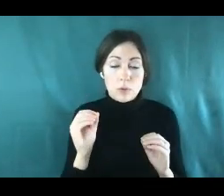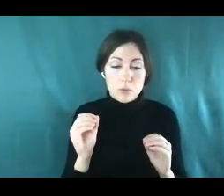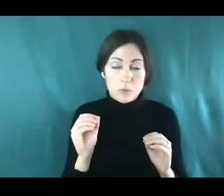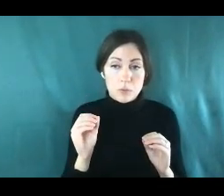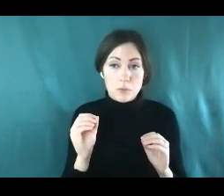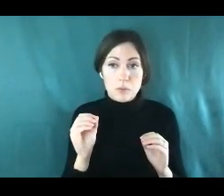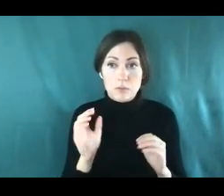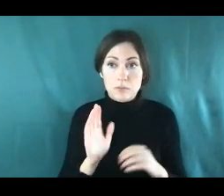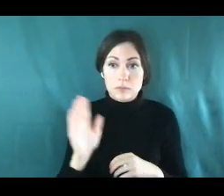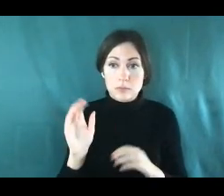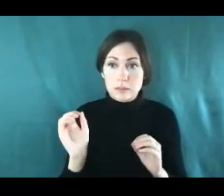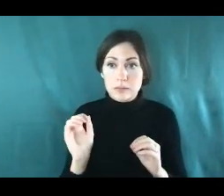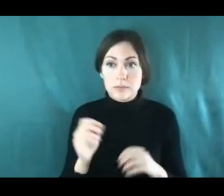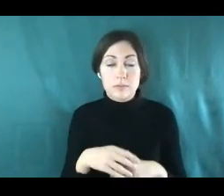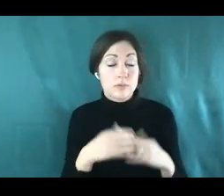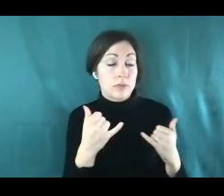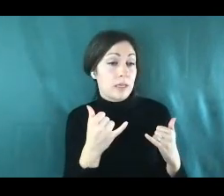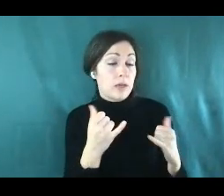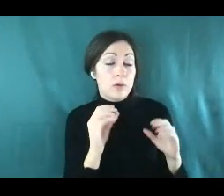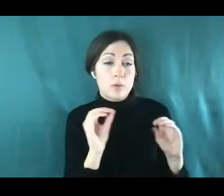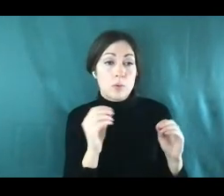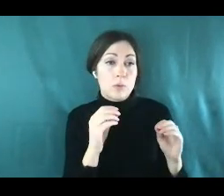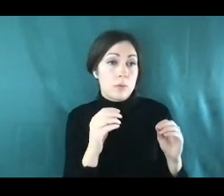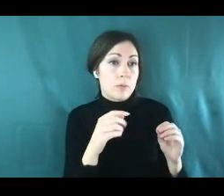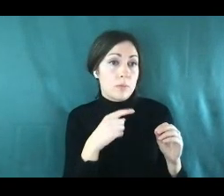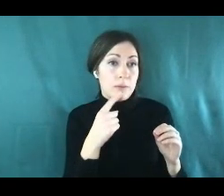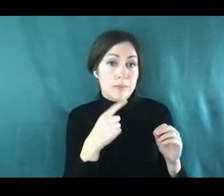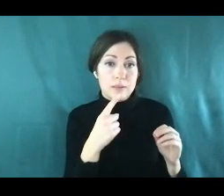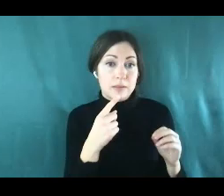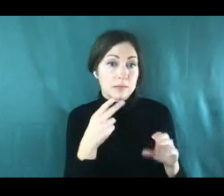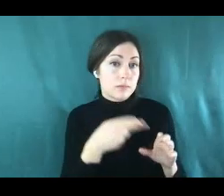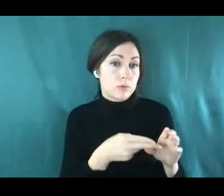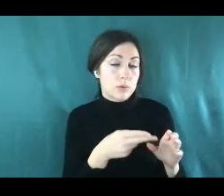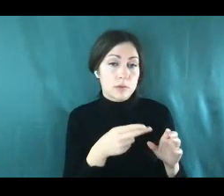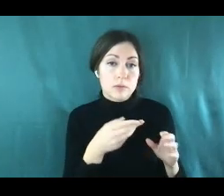Mr. Chair, at this time, no member of the public has joined via phone.